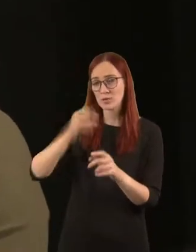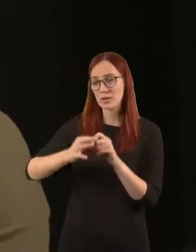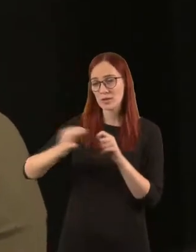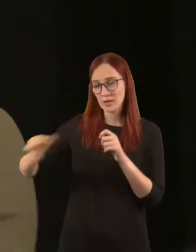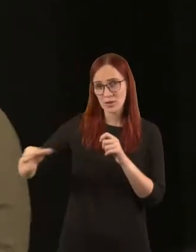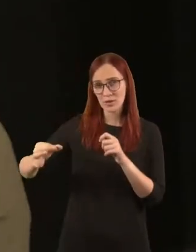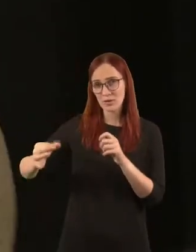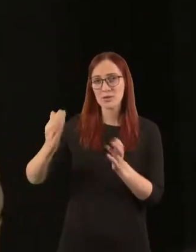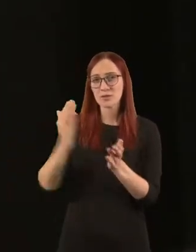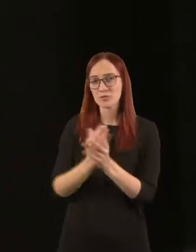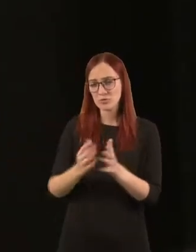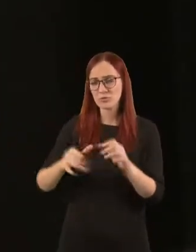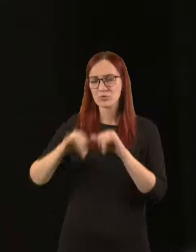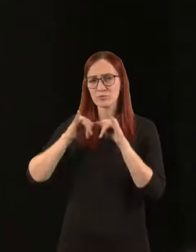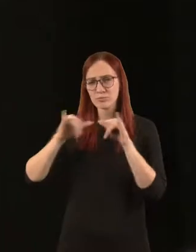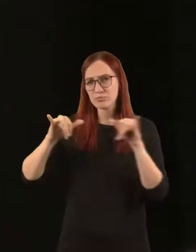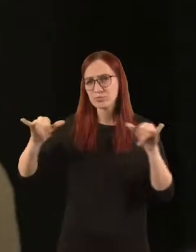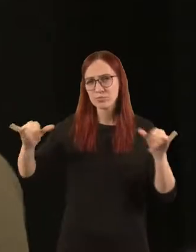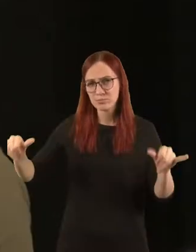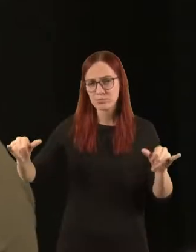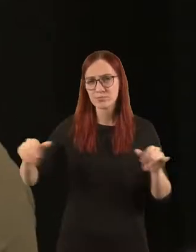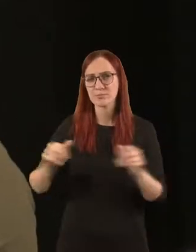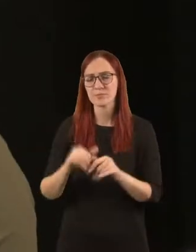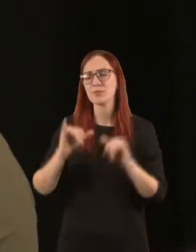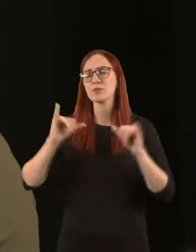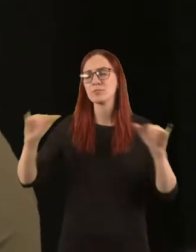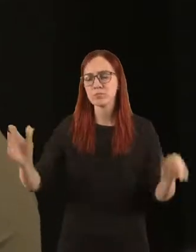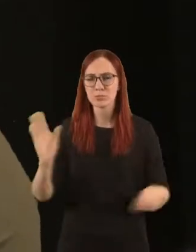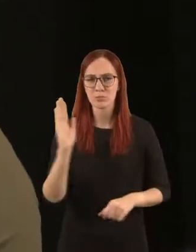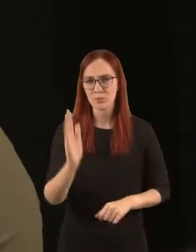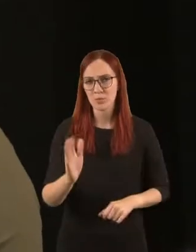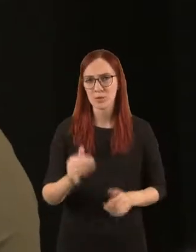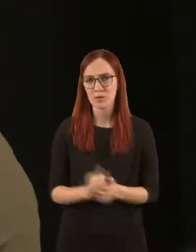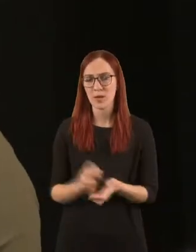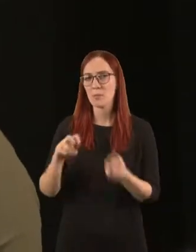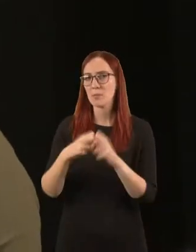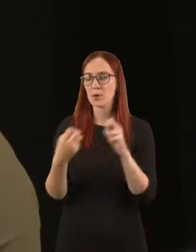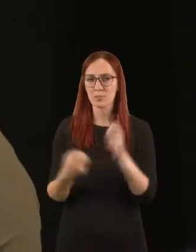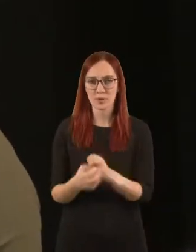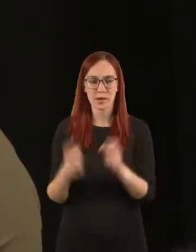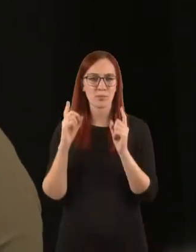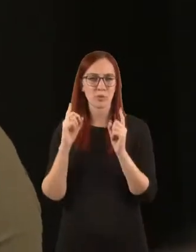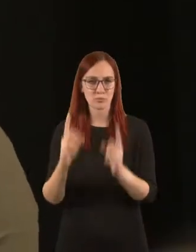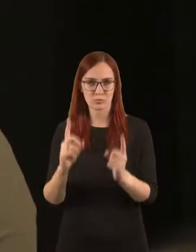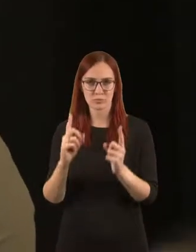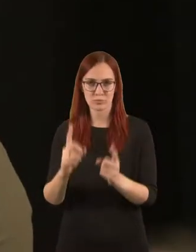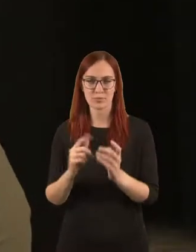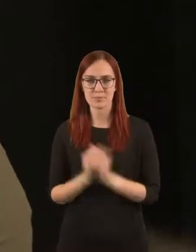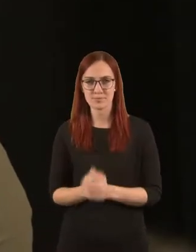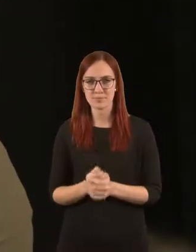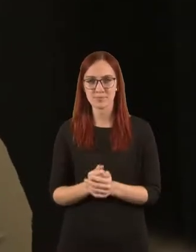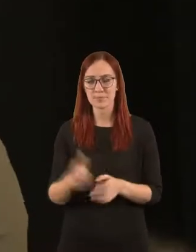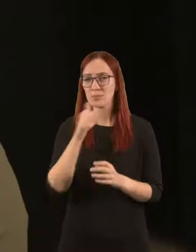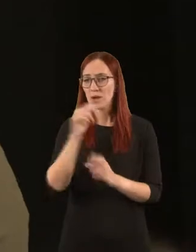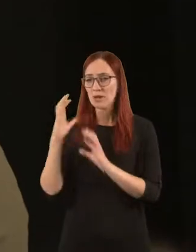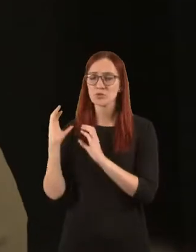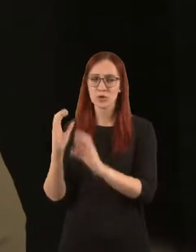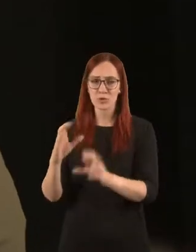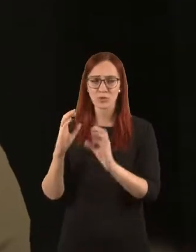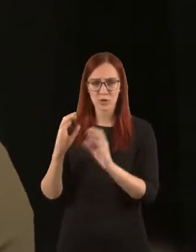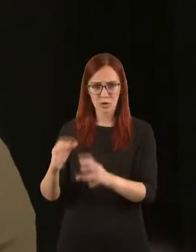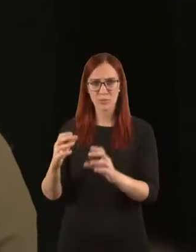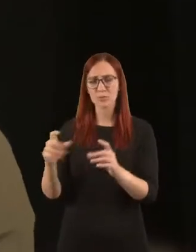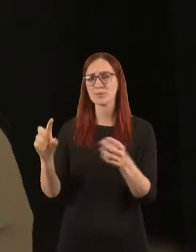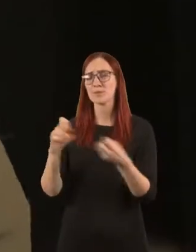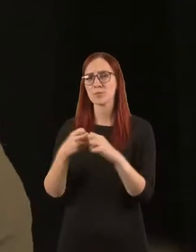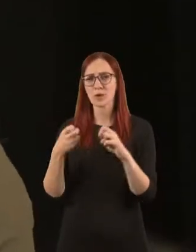are investing into building of infrastructure. Kaunas region is growing and it will continue to grow. That,